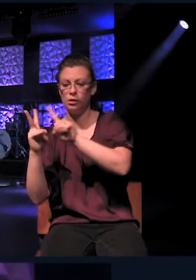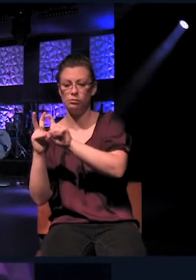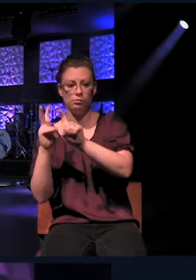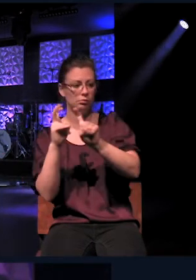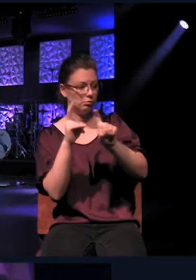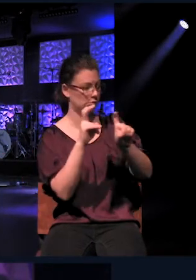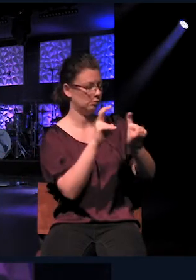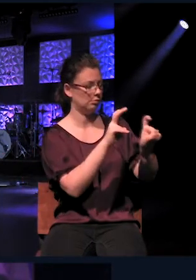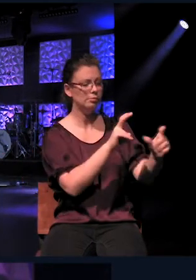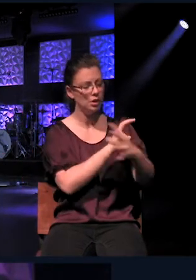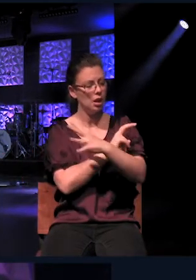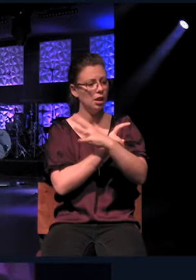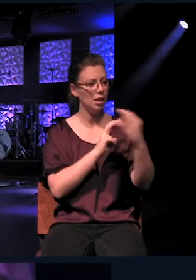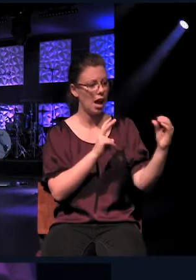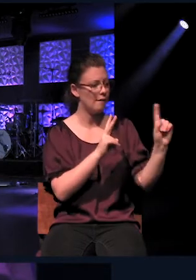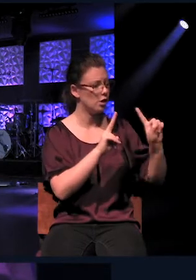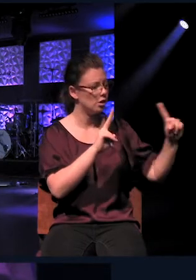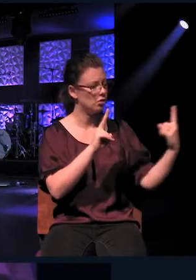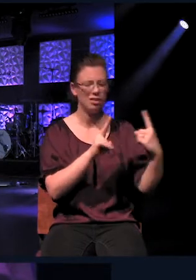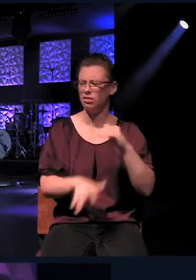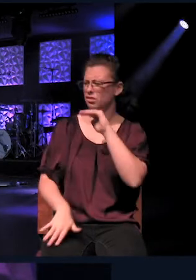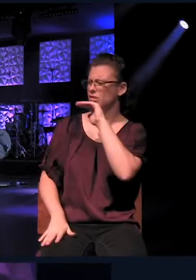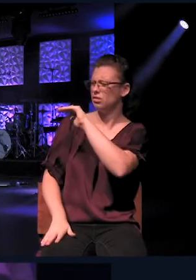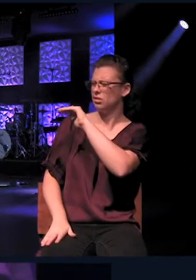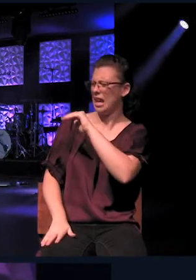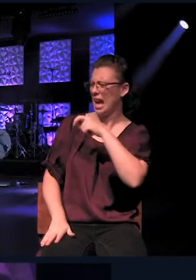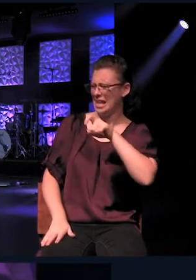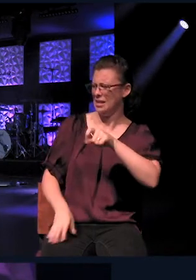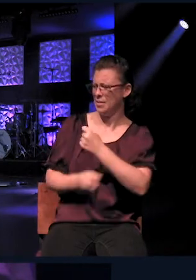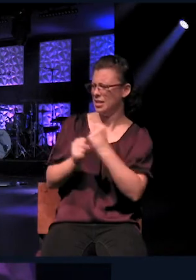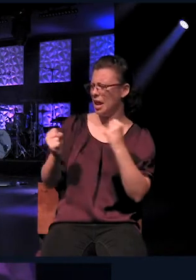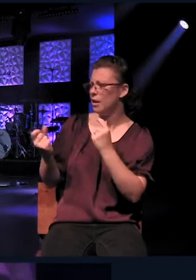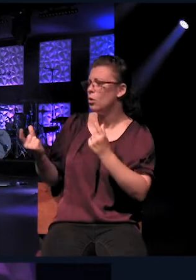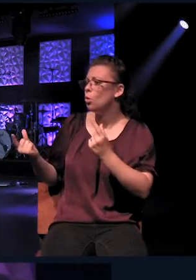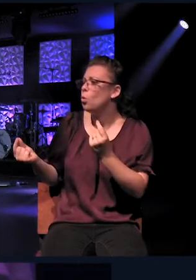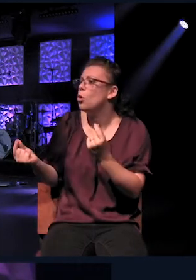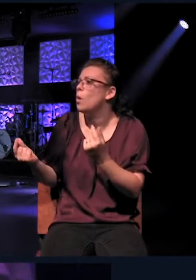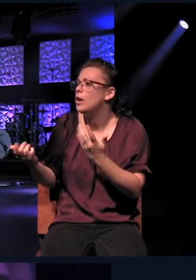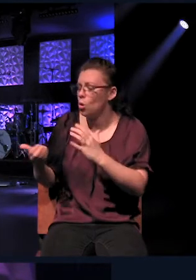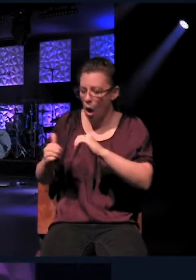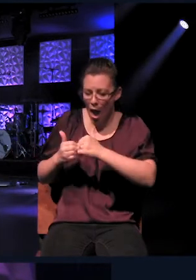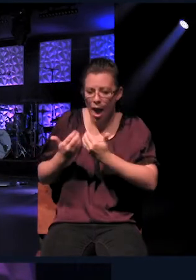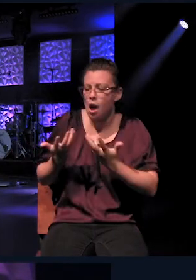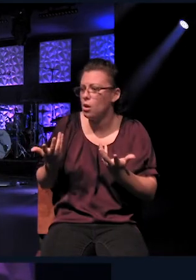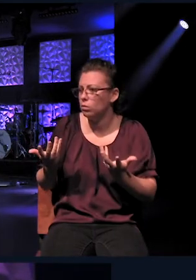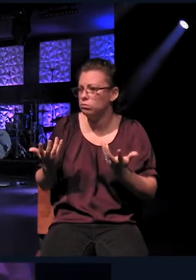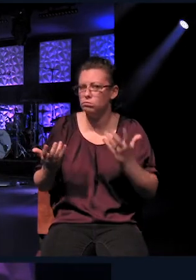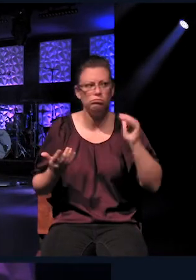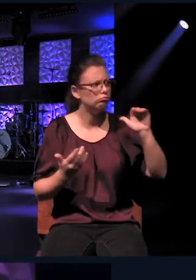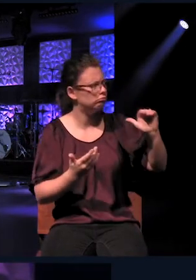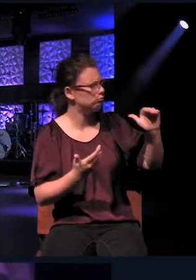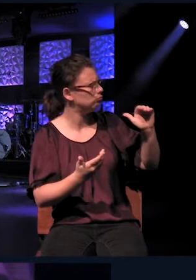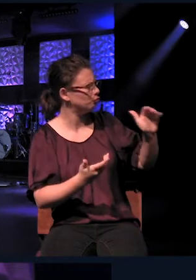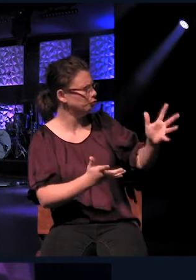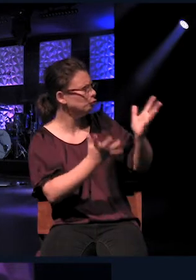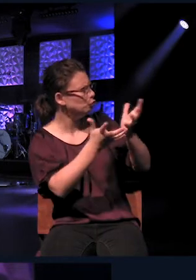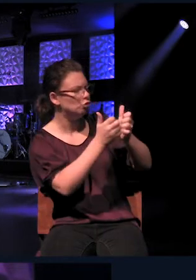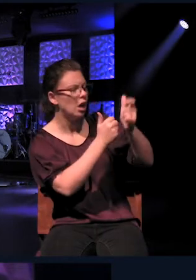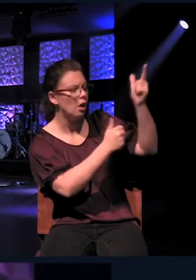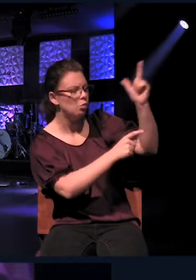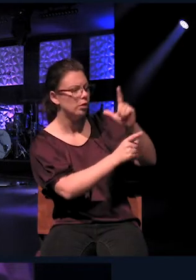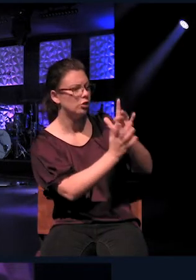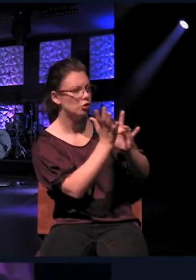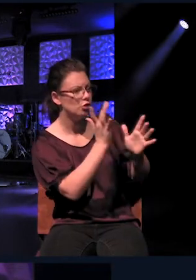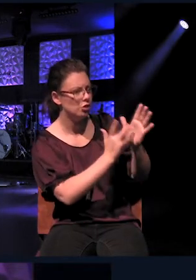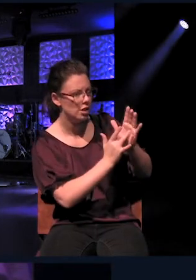saved? They replied, believe in the Lord Jesus and you will be saved along with everyone in your household. And they shared the word of the Lord with